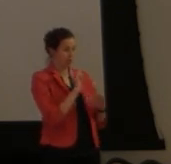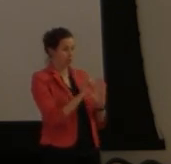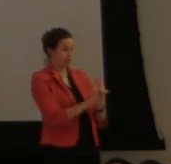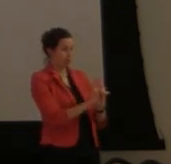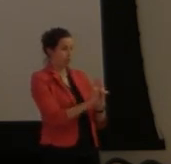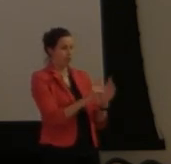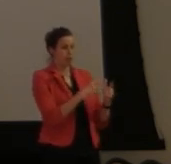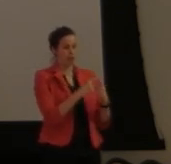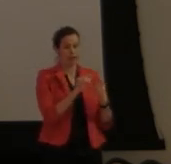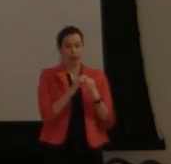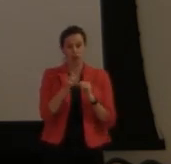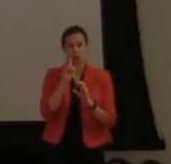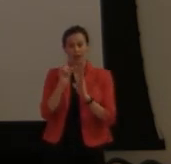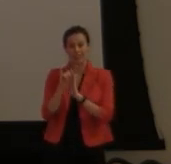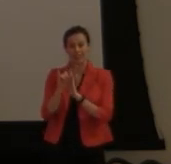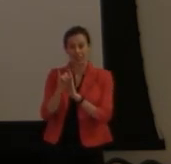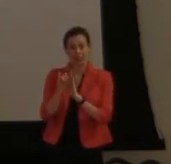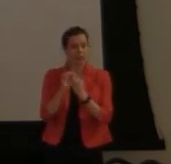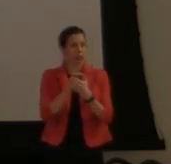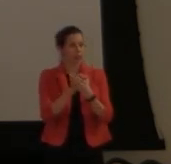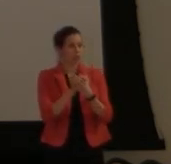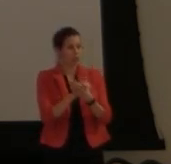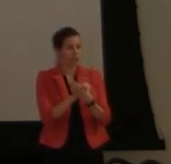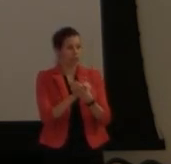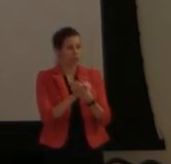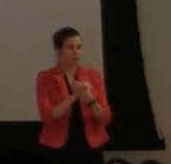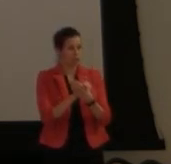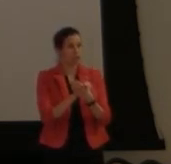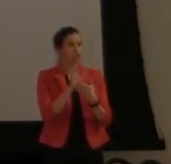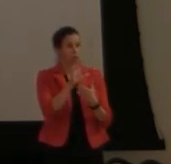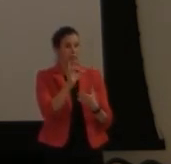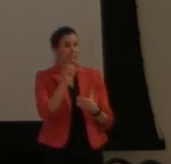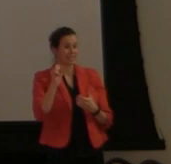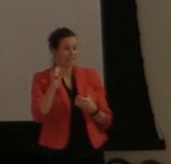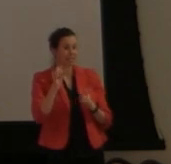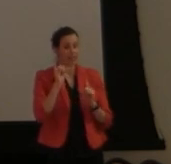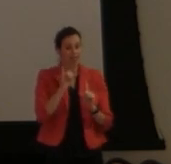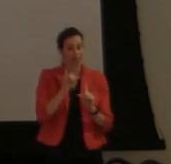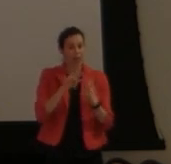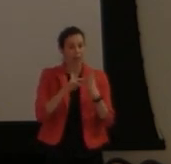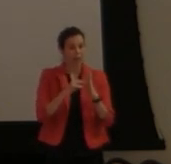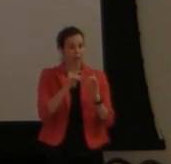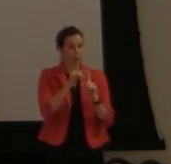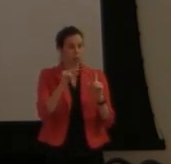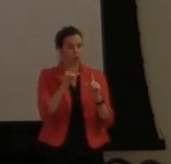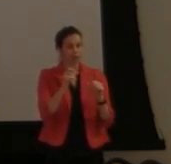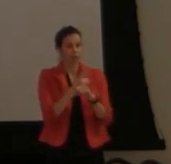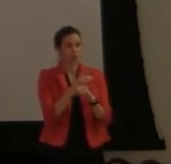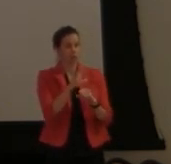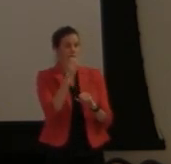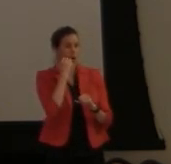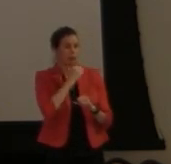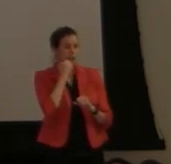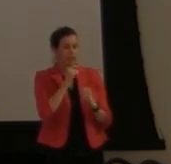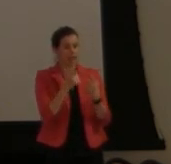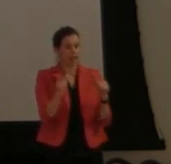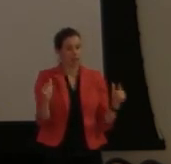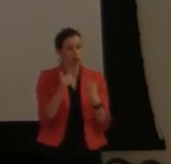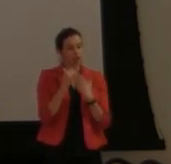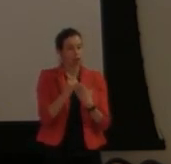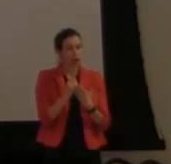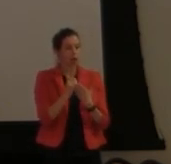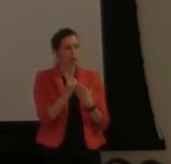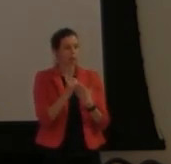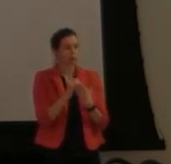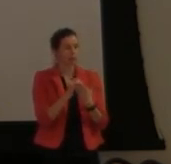terms of gender identity, congratulations, you're cis, and that is a word that you can use in your everyday language to help